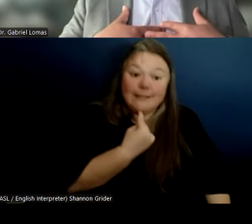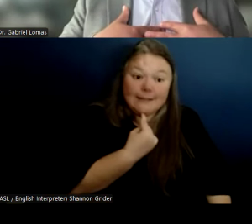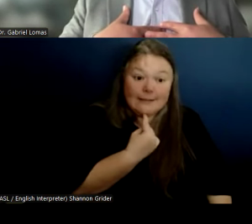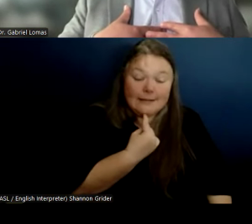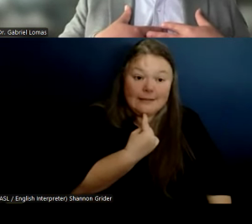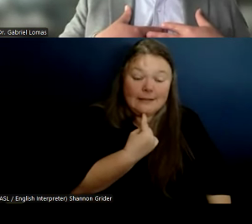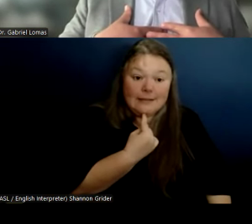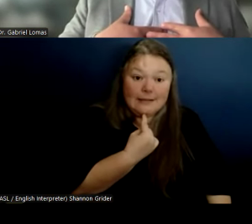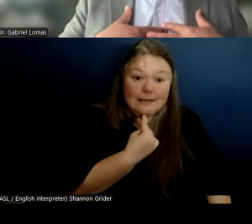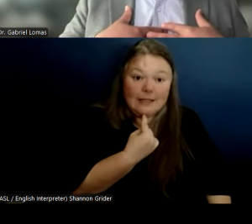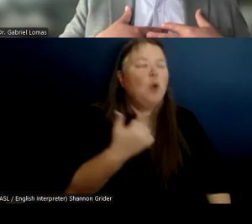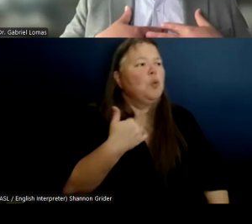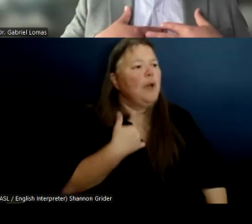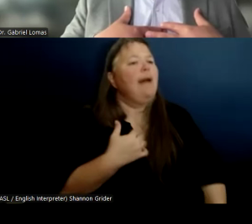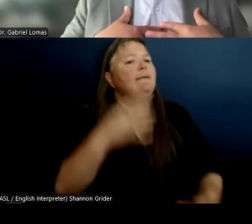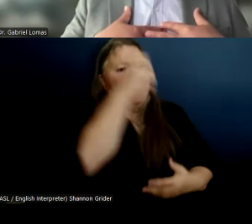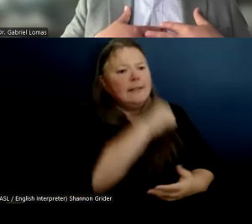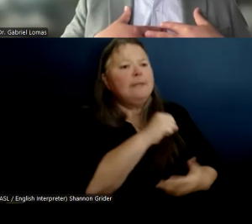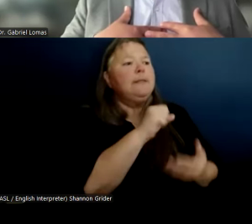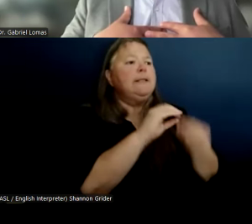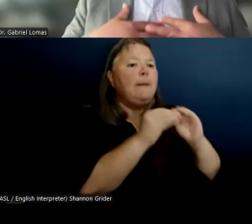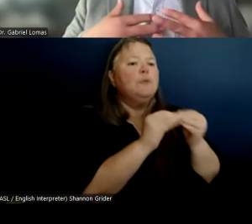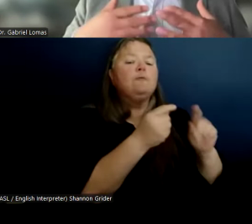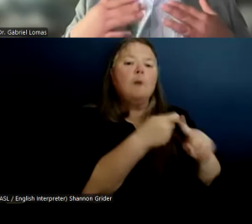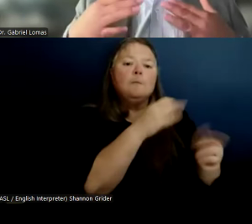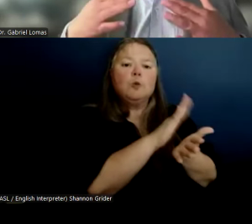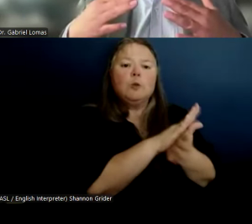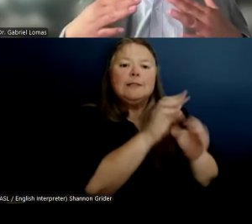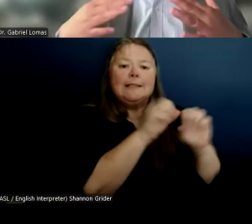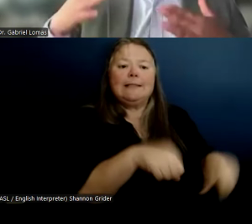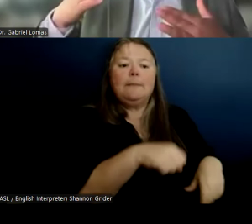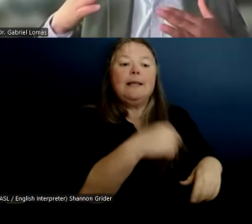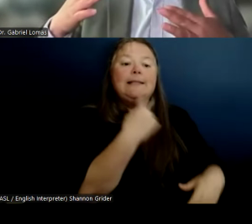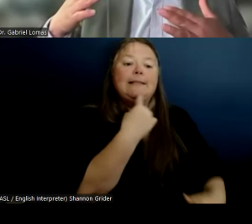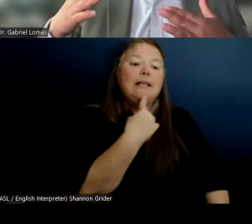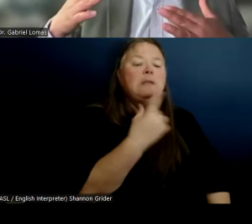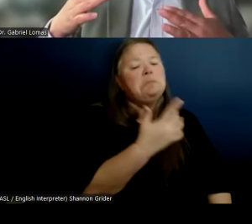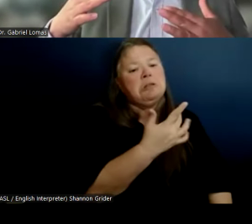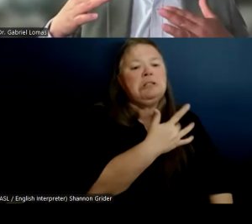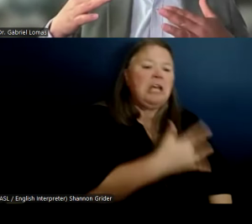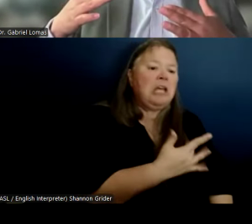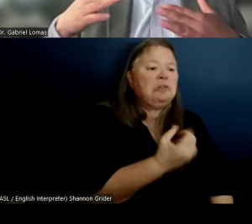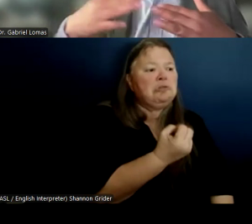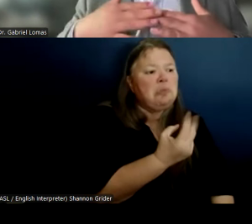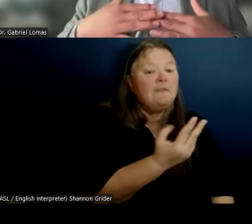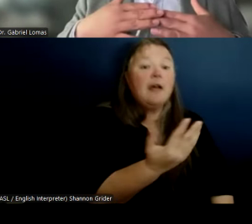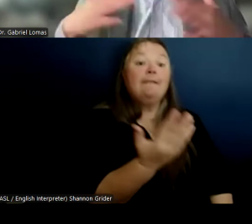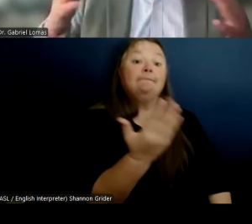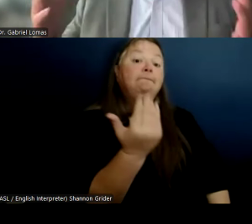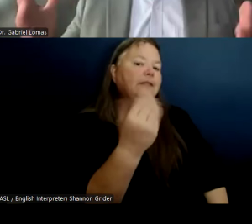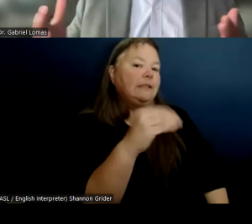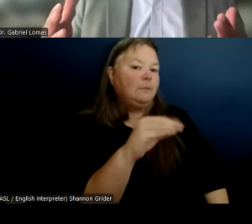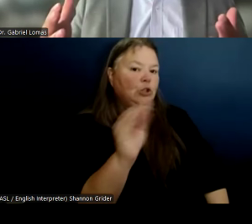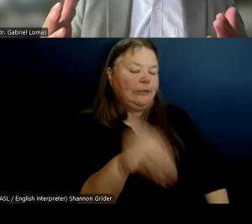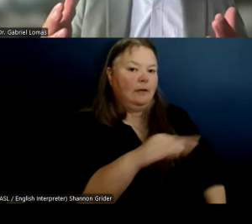we have estimates show from from school systems that 12 to really on the high end maybe 15% of